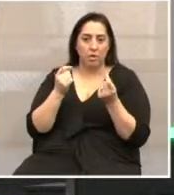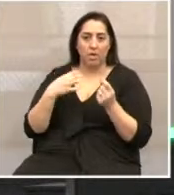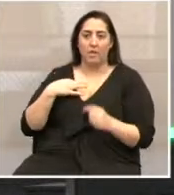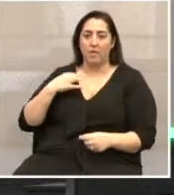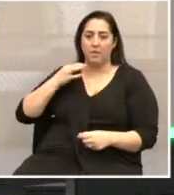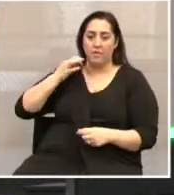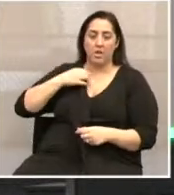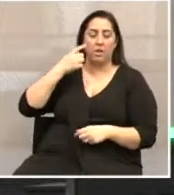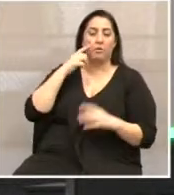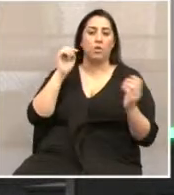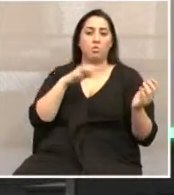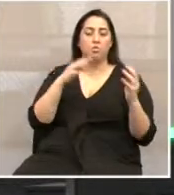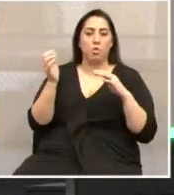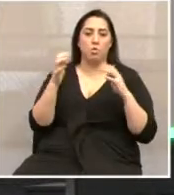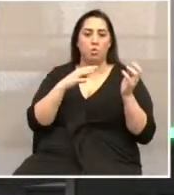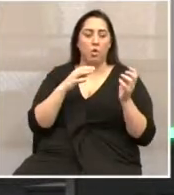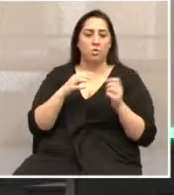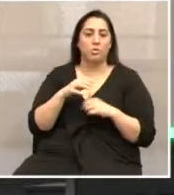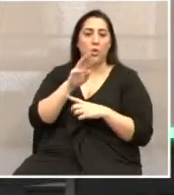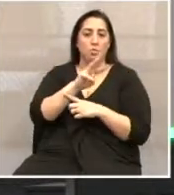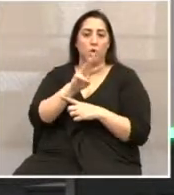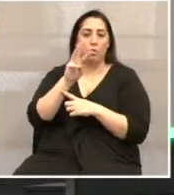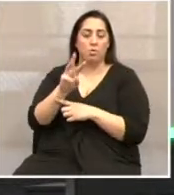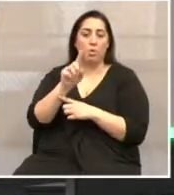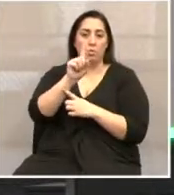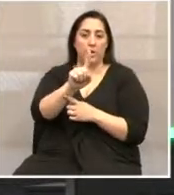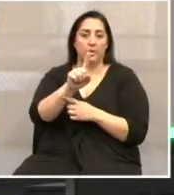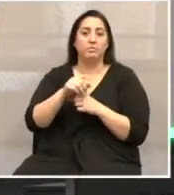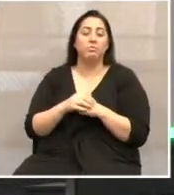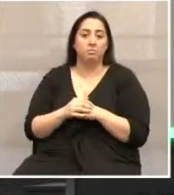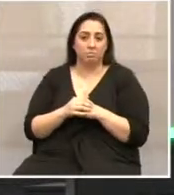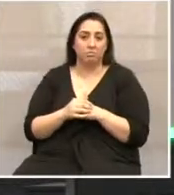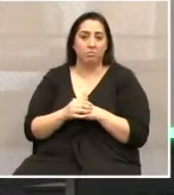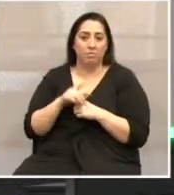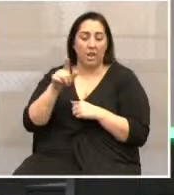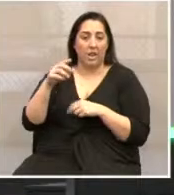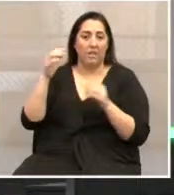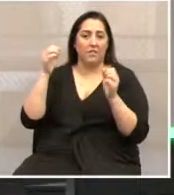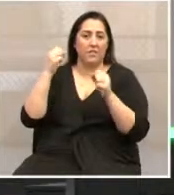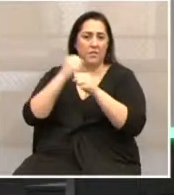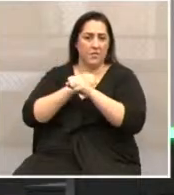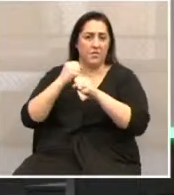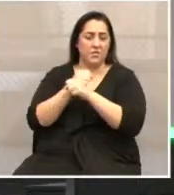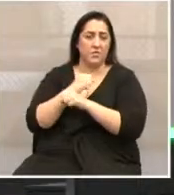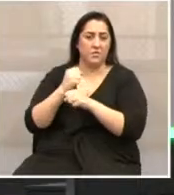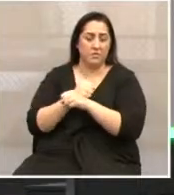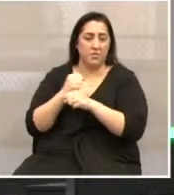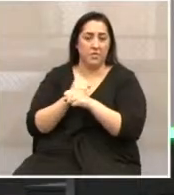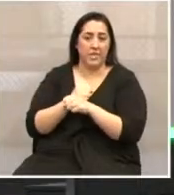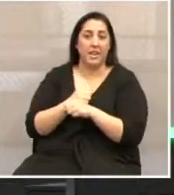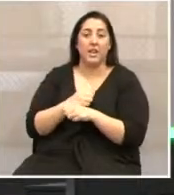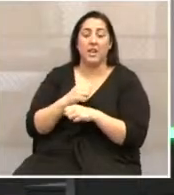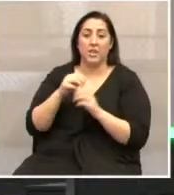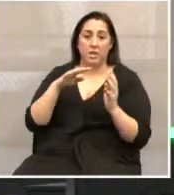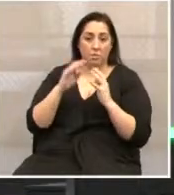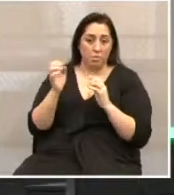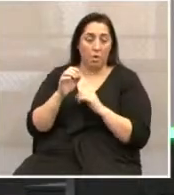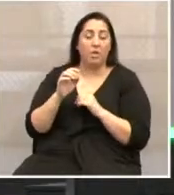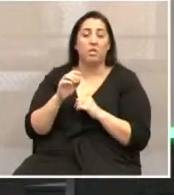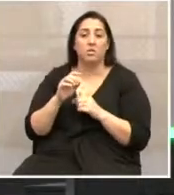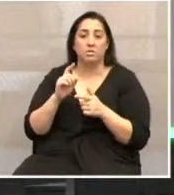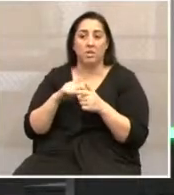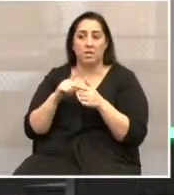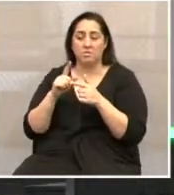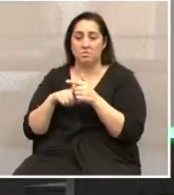for the war, World War I. And he fought in the war for 2 years. He was discharged and came back to Ocala, and